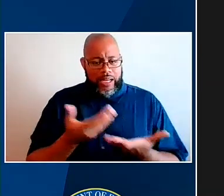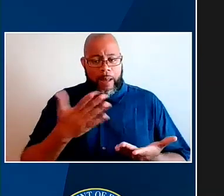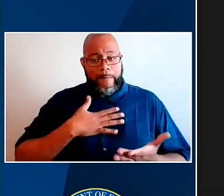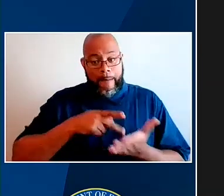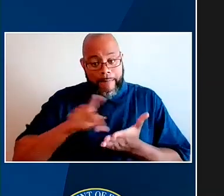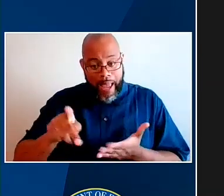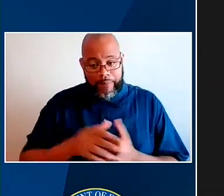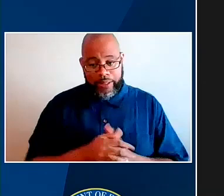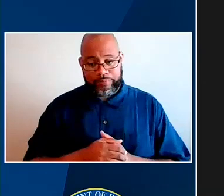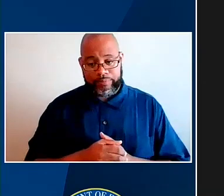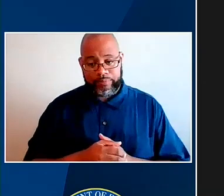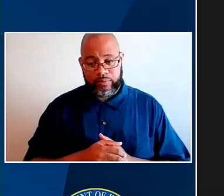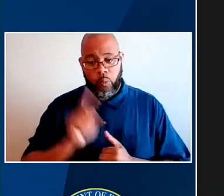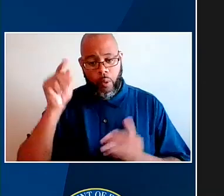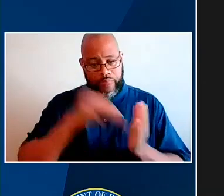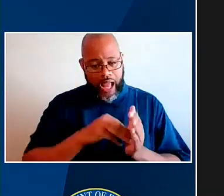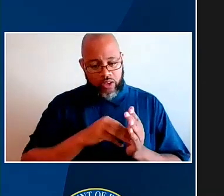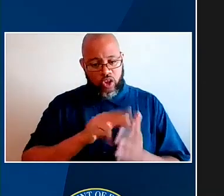payment is